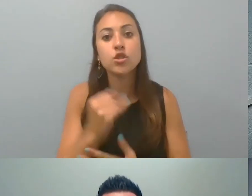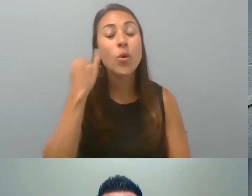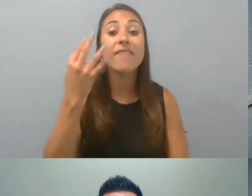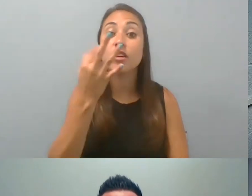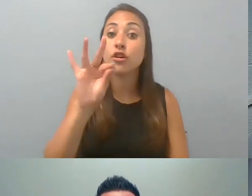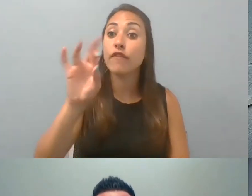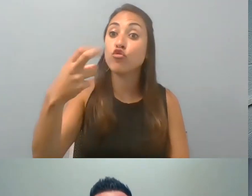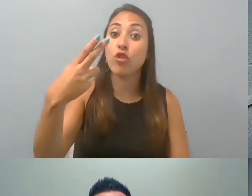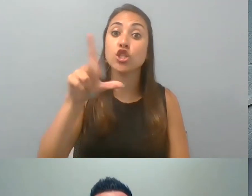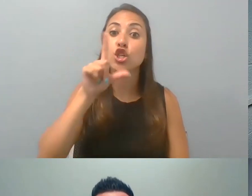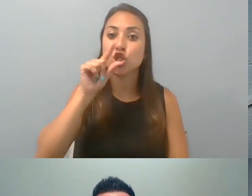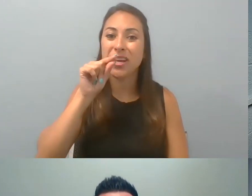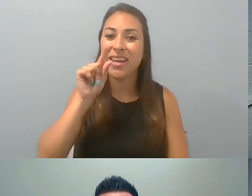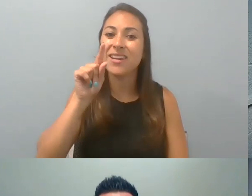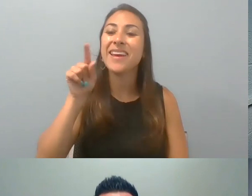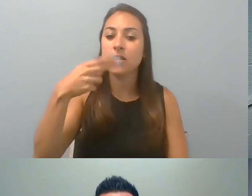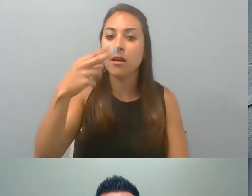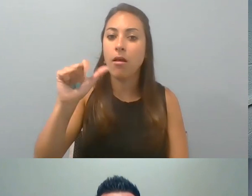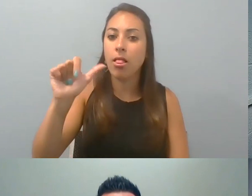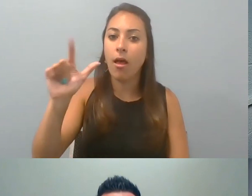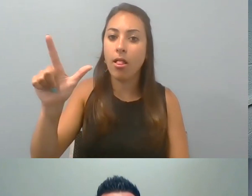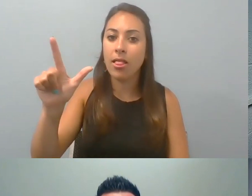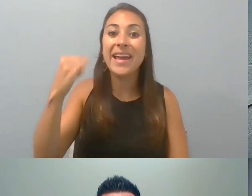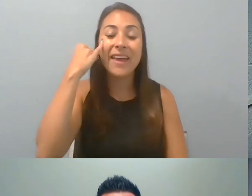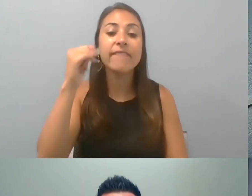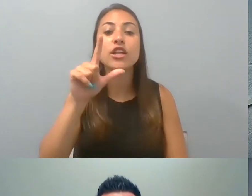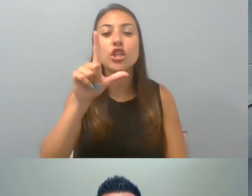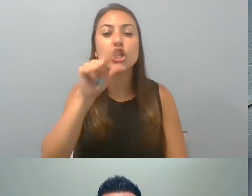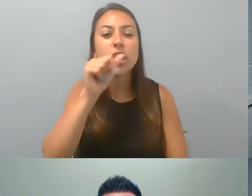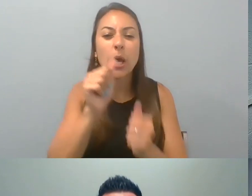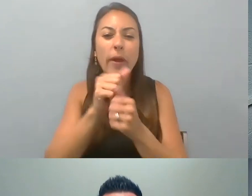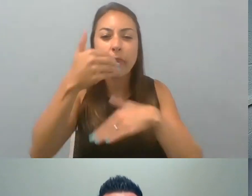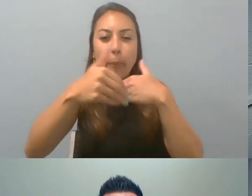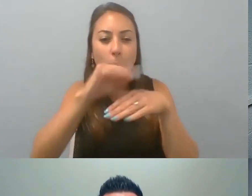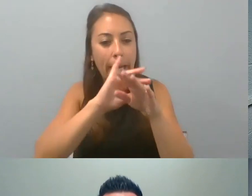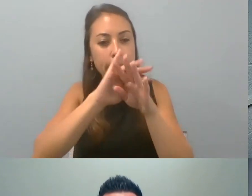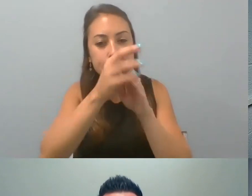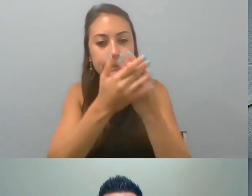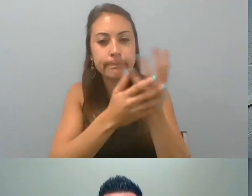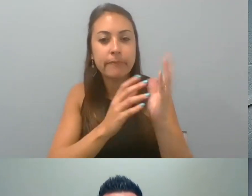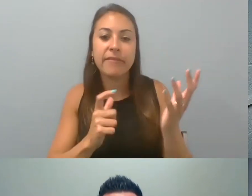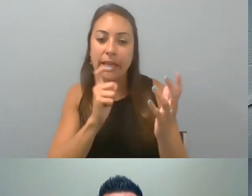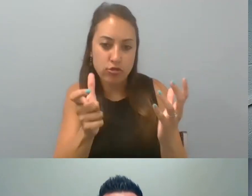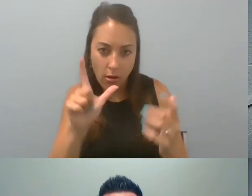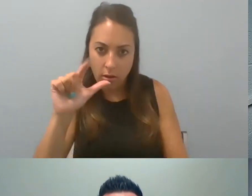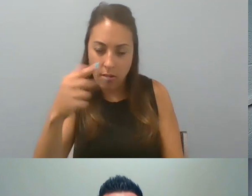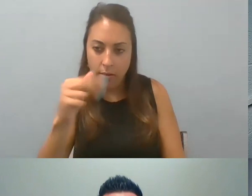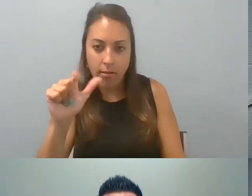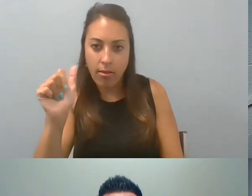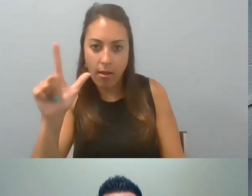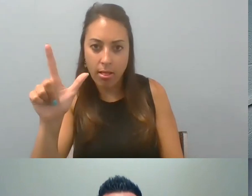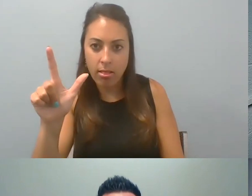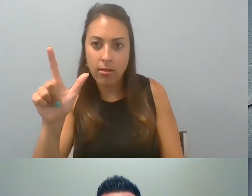sandwiches. Those are distinct and not the same product, but all of our grilled chicken, any of the chickens that we're using in our dishes, that would be